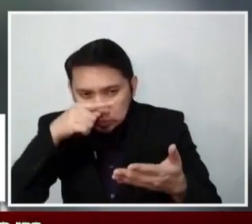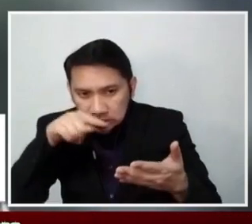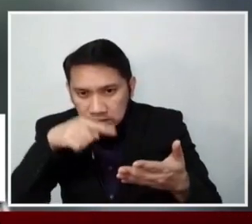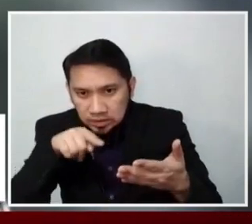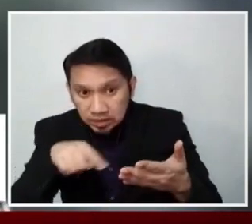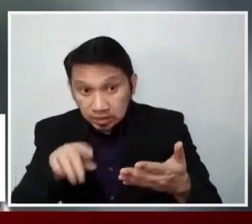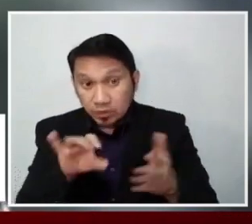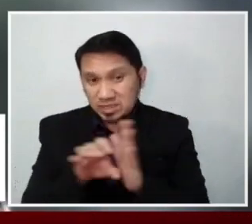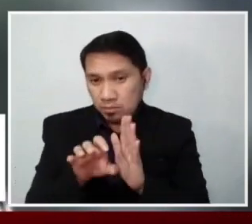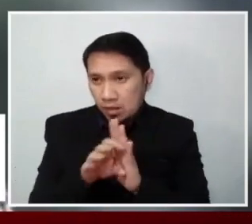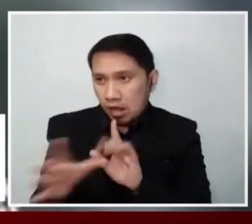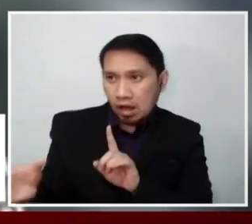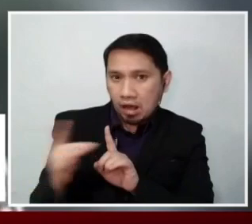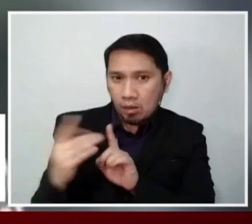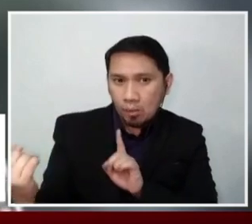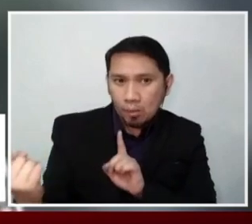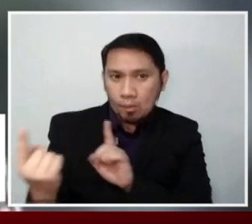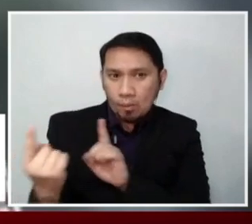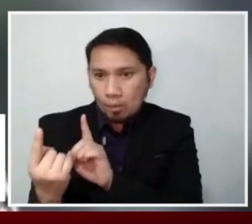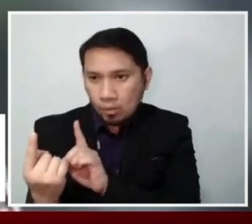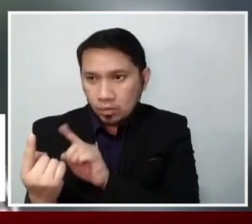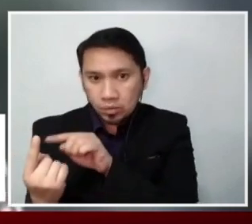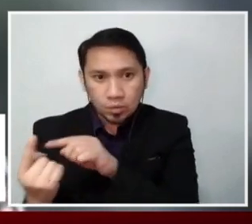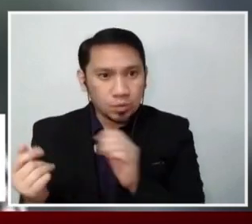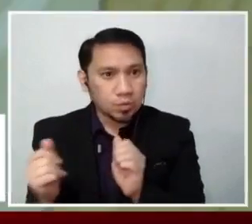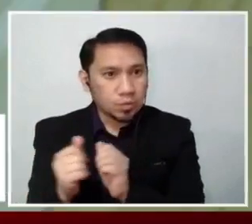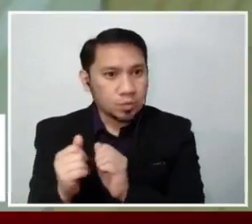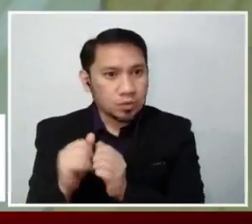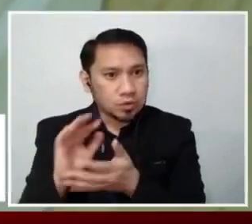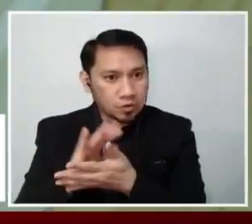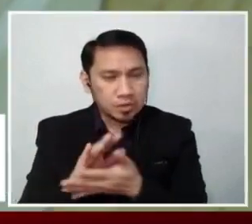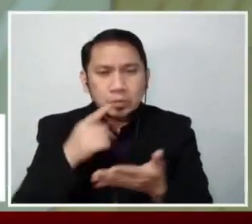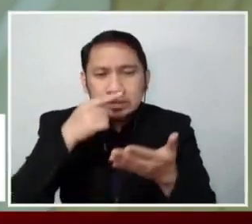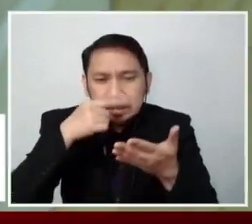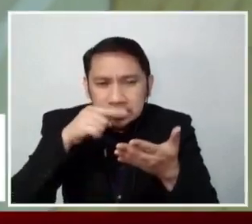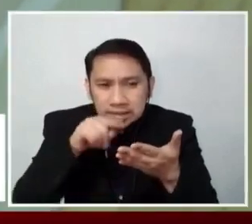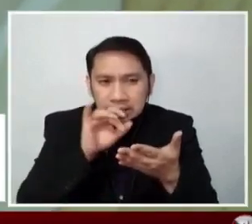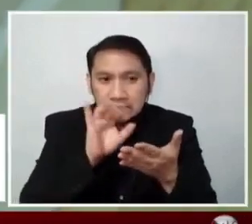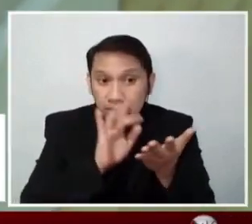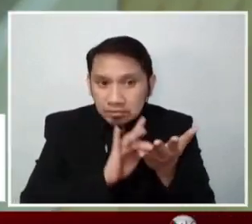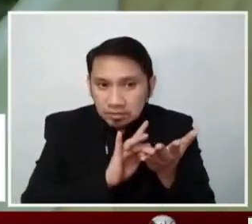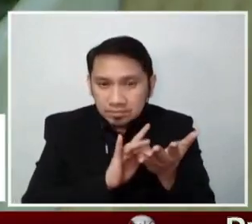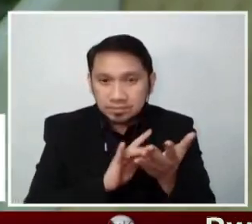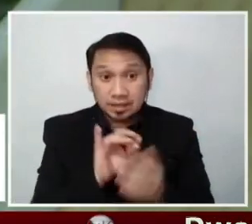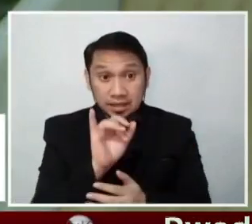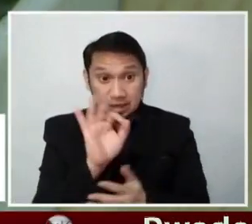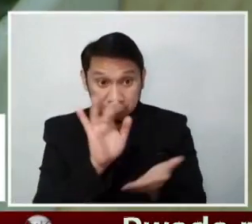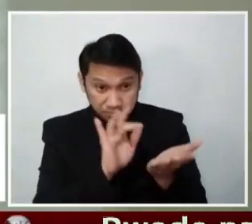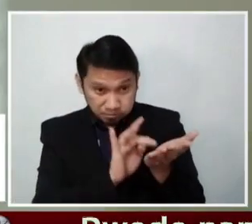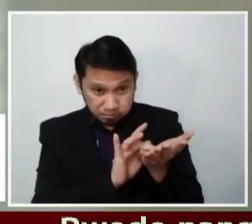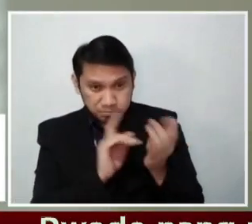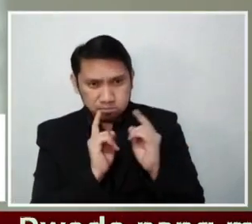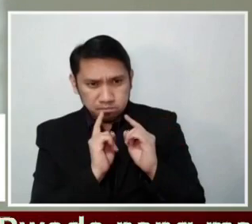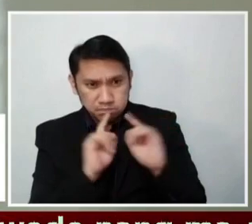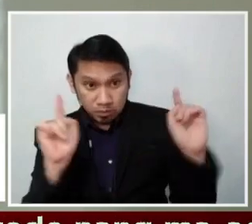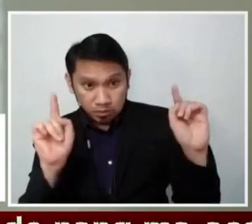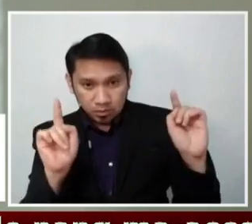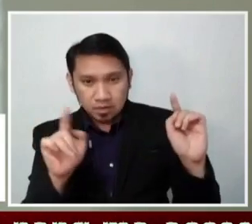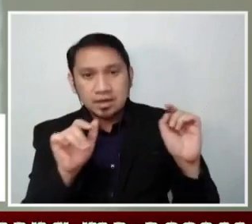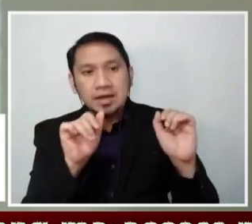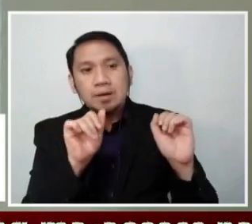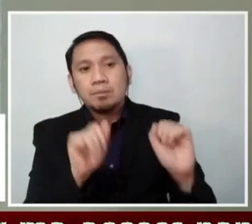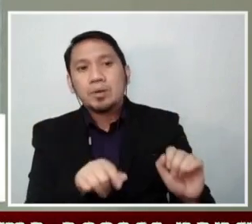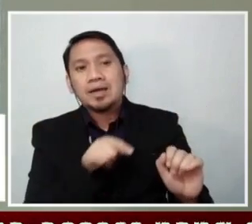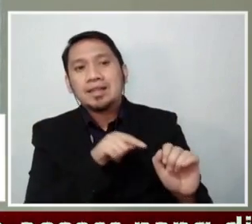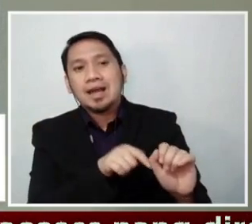somebody or to an index case who has COVID. Kapag matagumpay, malaking tulong daw ang preventive